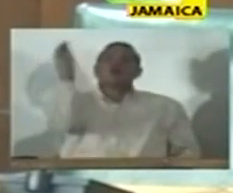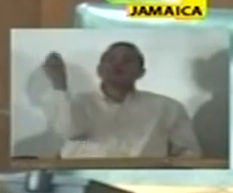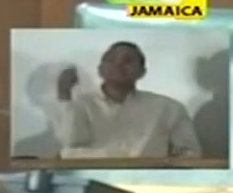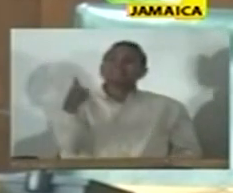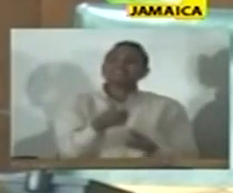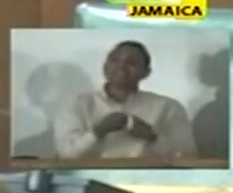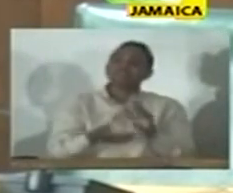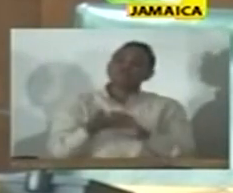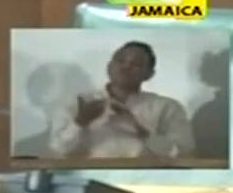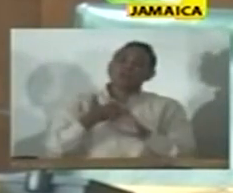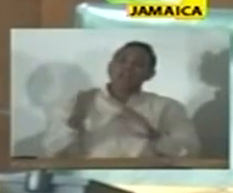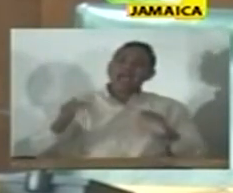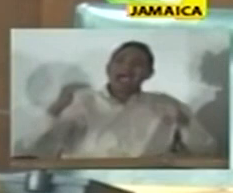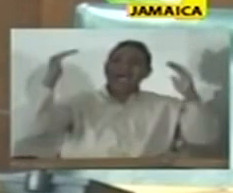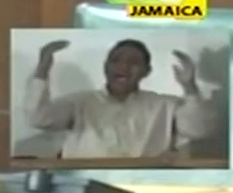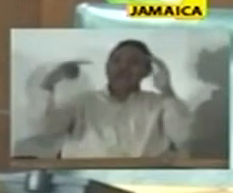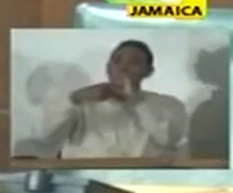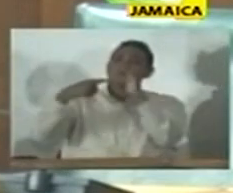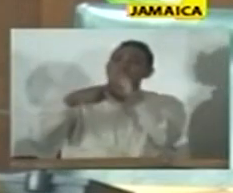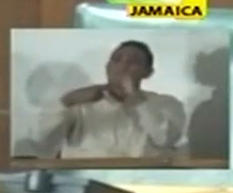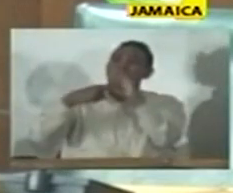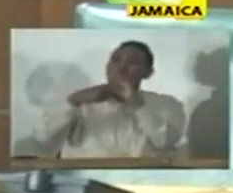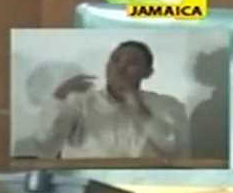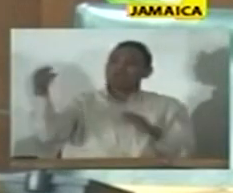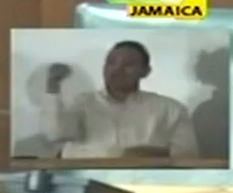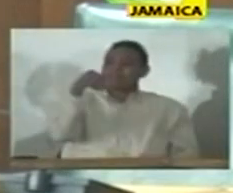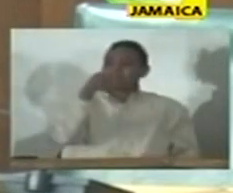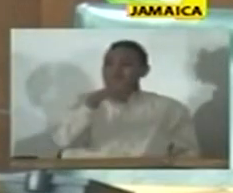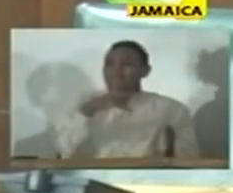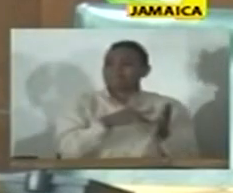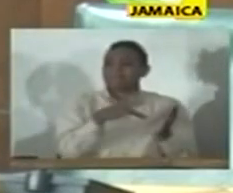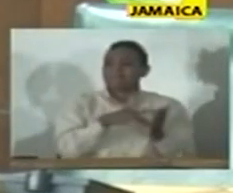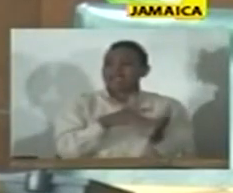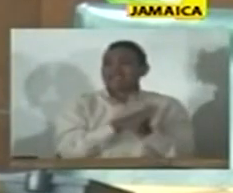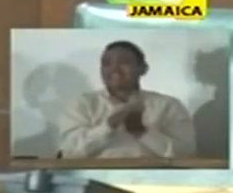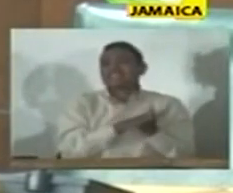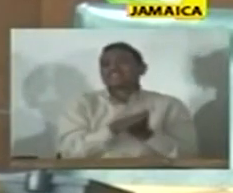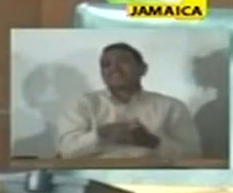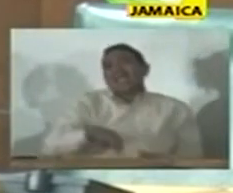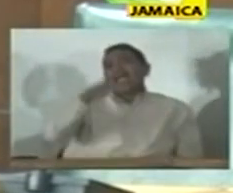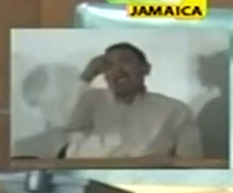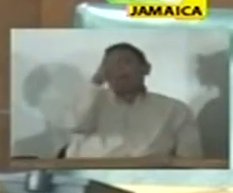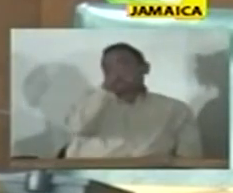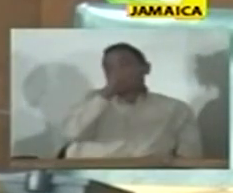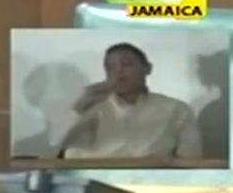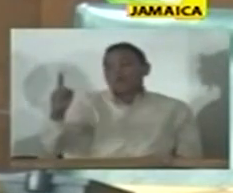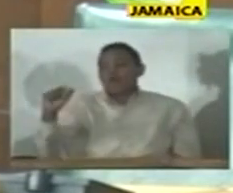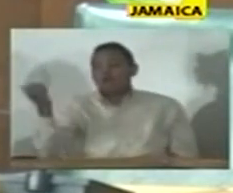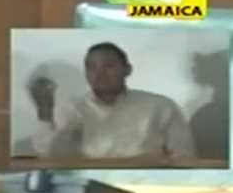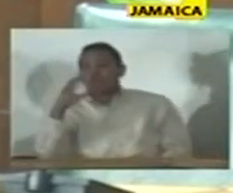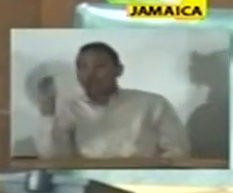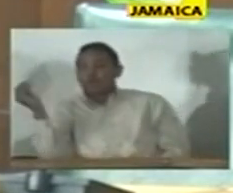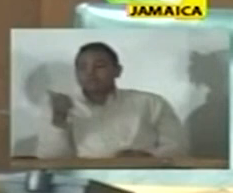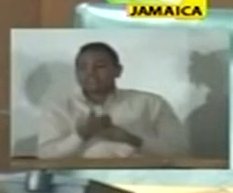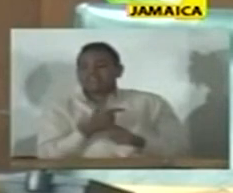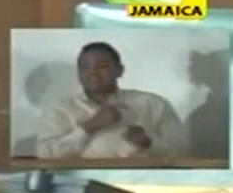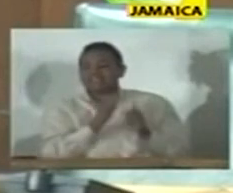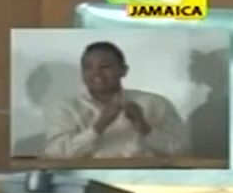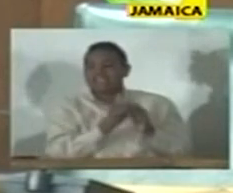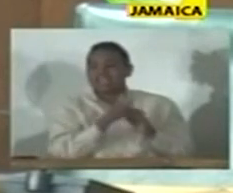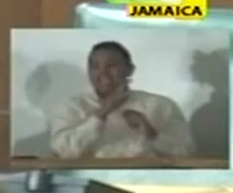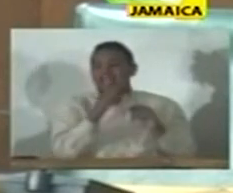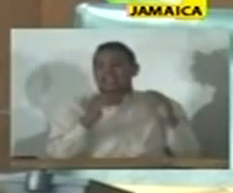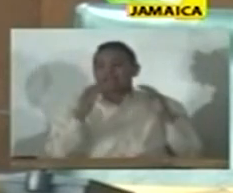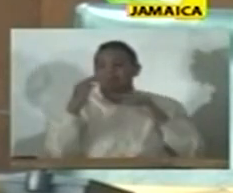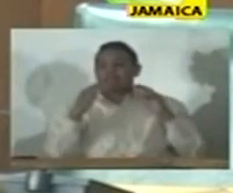running a high overdraft and is paying the bank huge amount of interest, and another company has cash on their balance